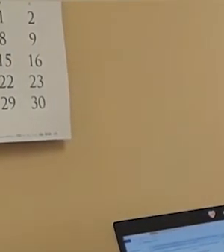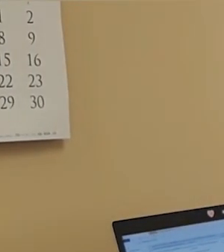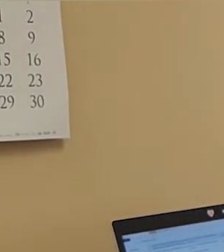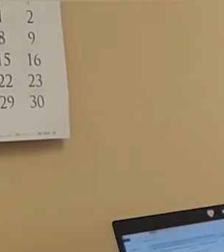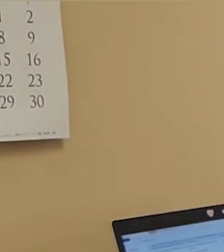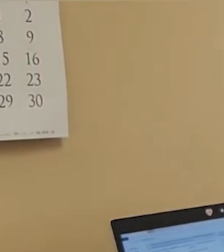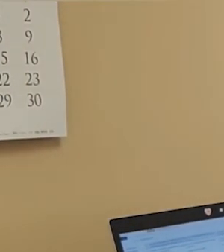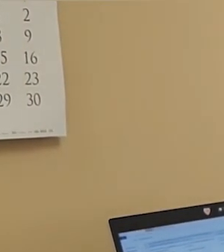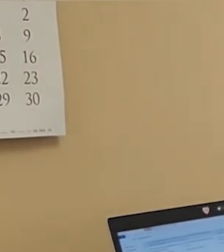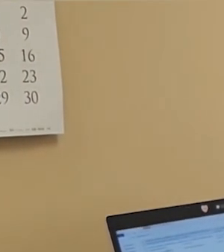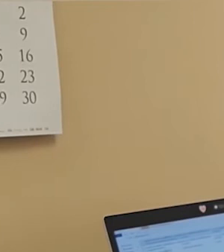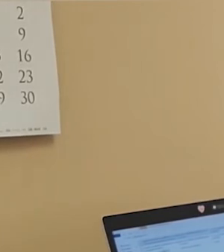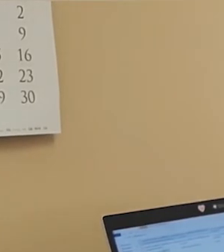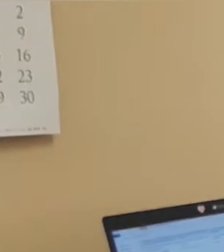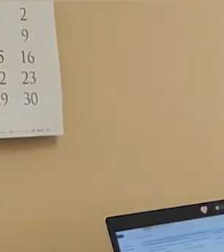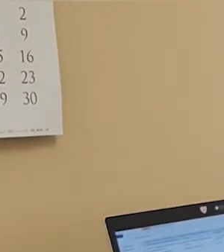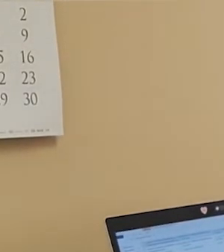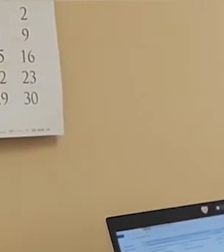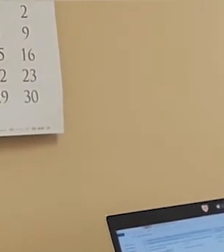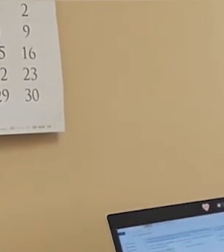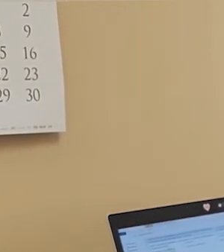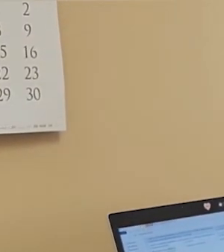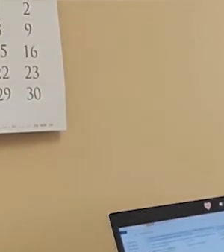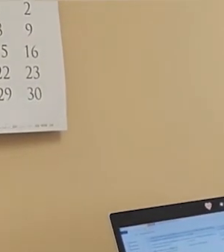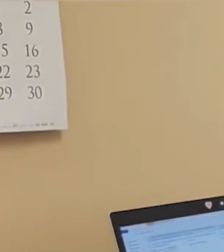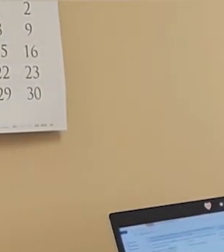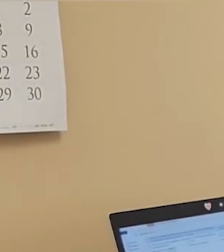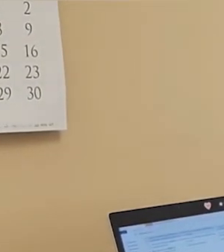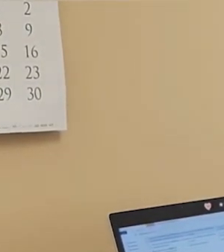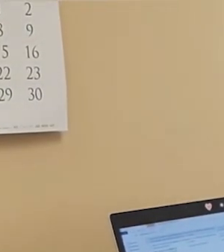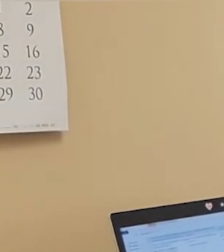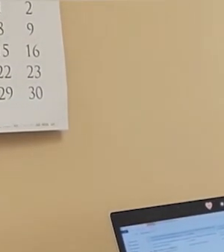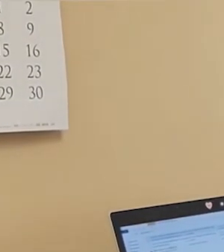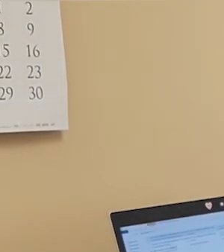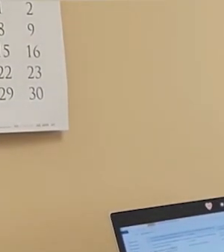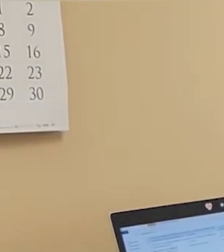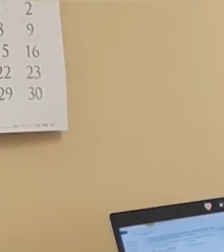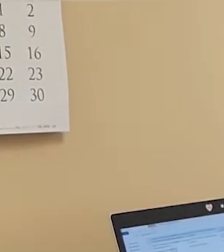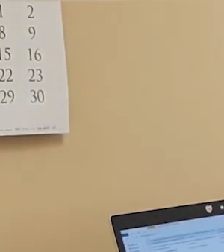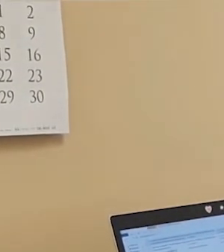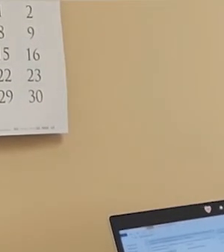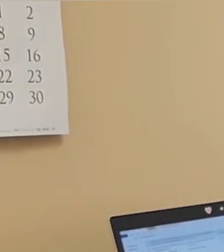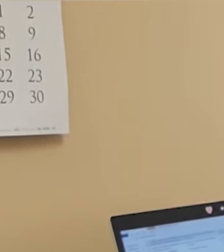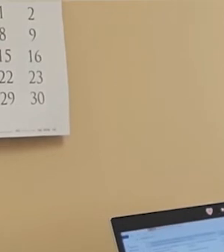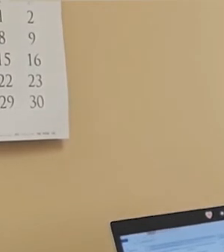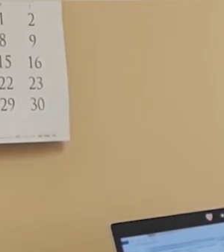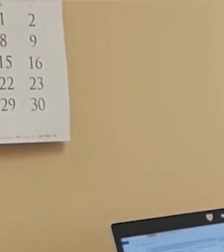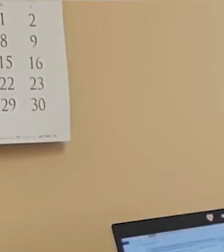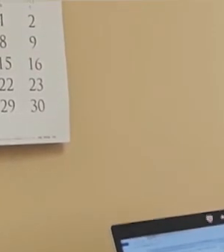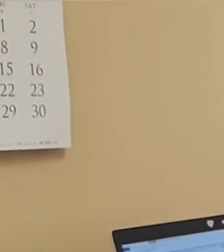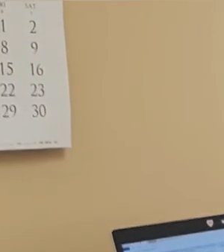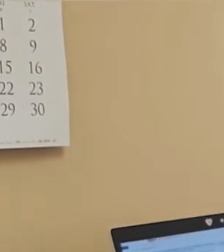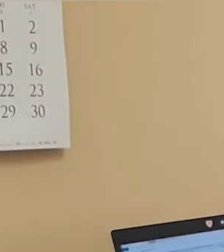the movement of parents from home to school. So they basically just go once a week